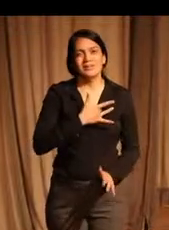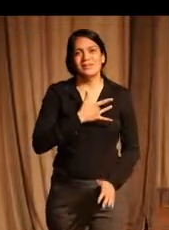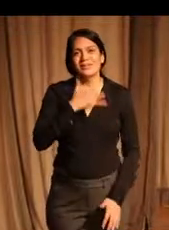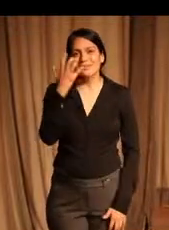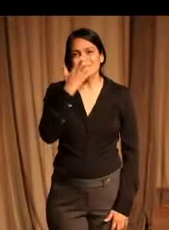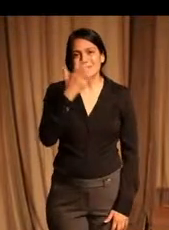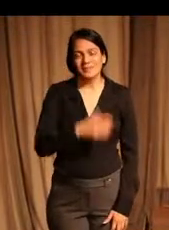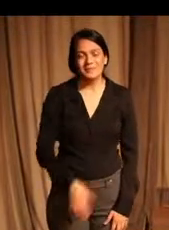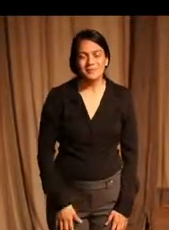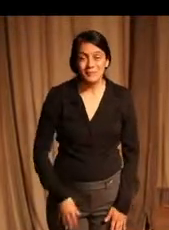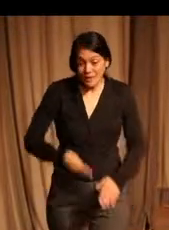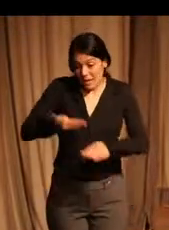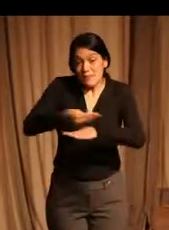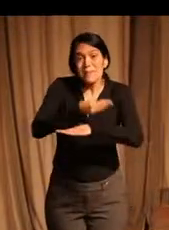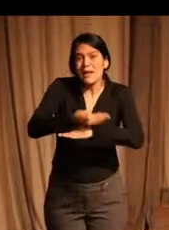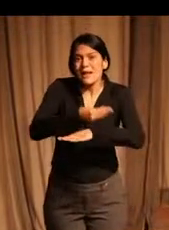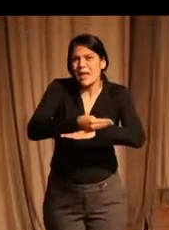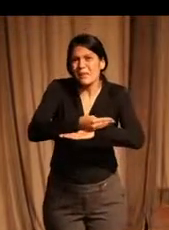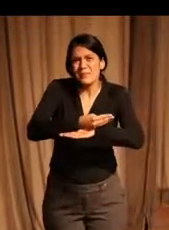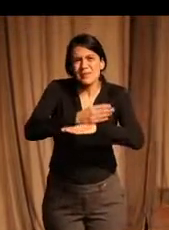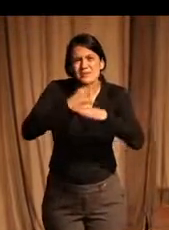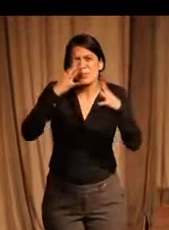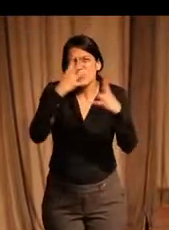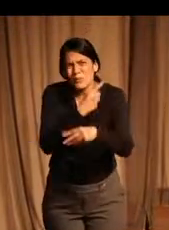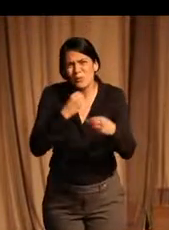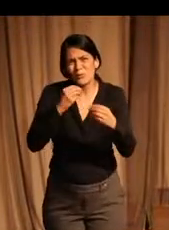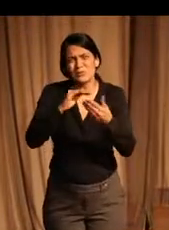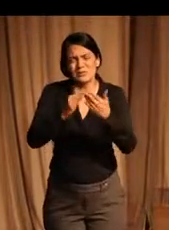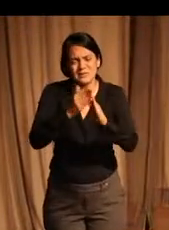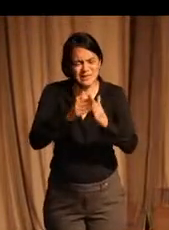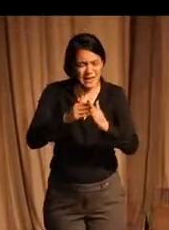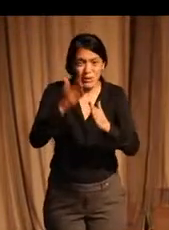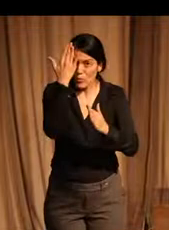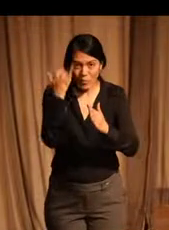and Miami being this incredible nexus of